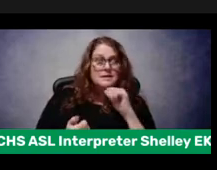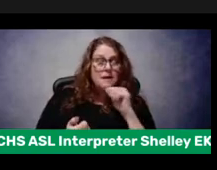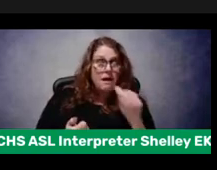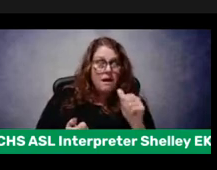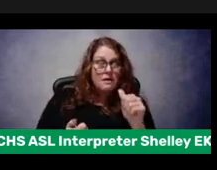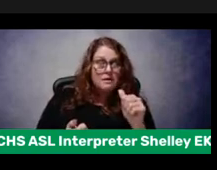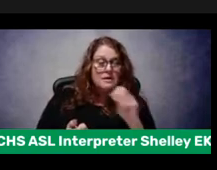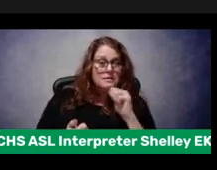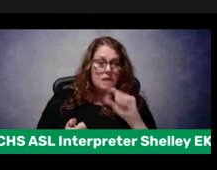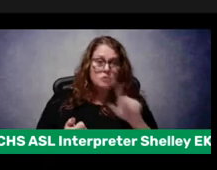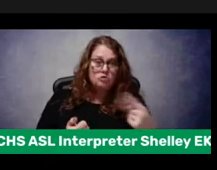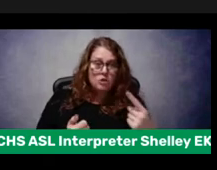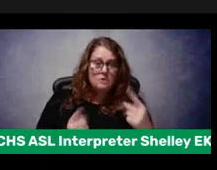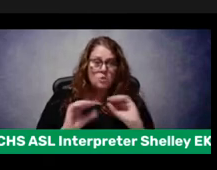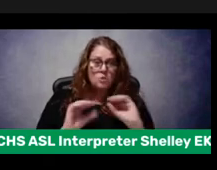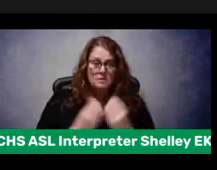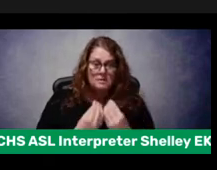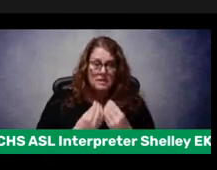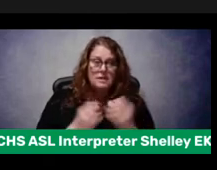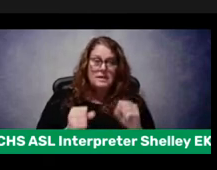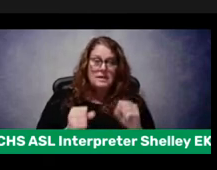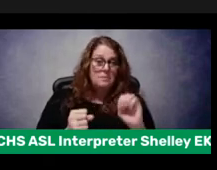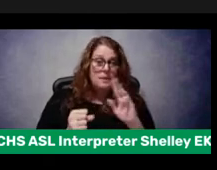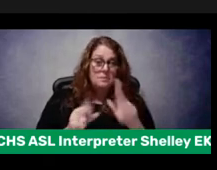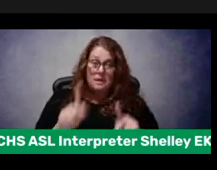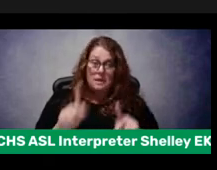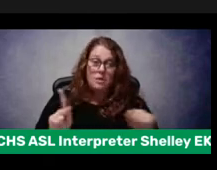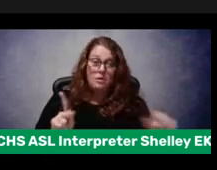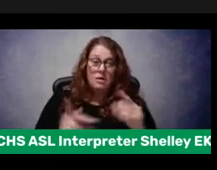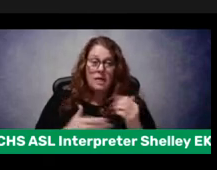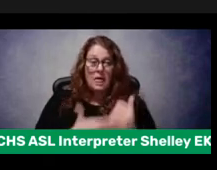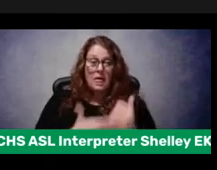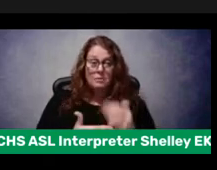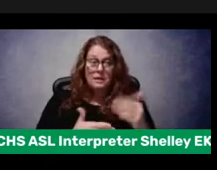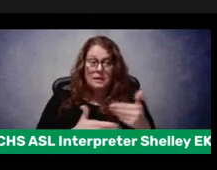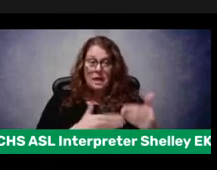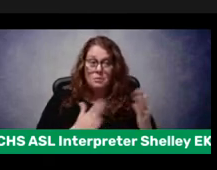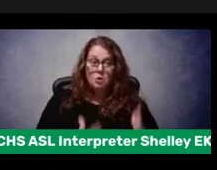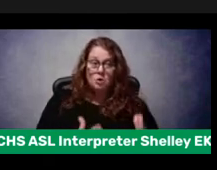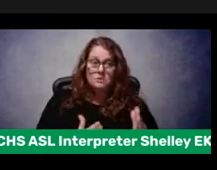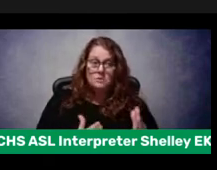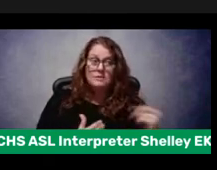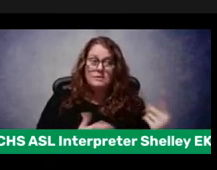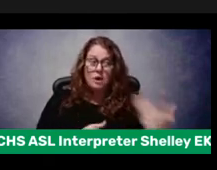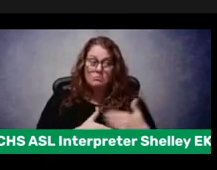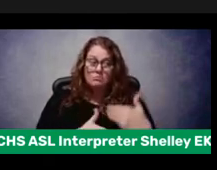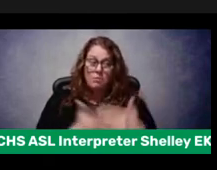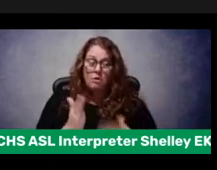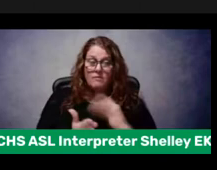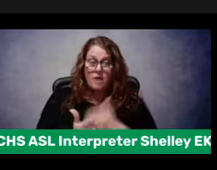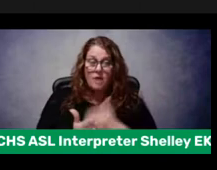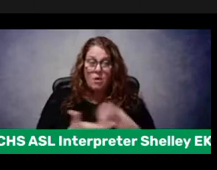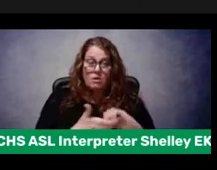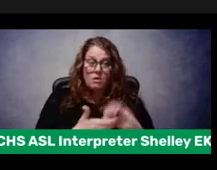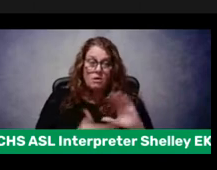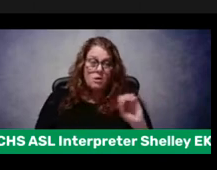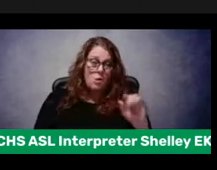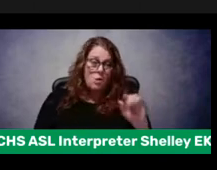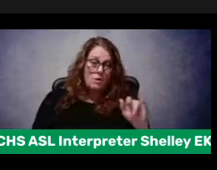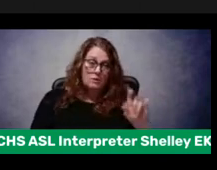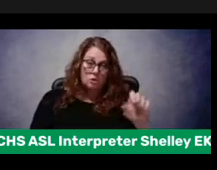it's not just organizations, it could just be people, you know, helping out their neighbors, and they are a part of our coalition.